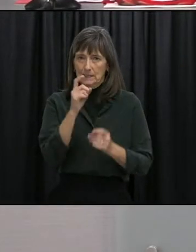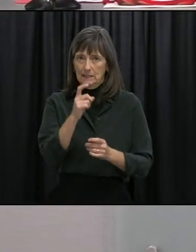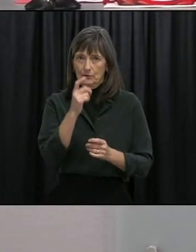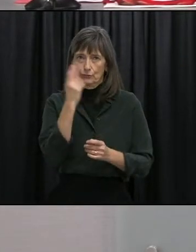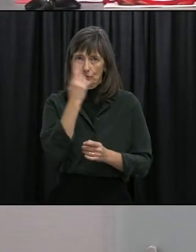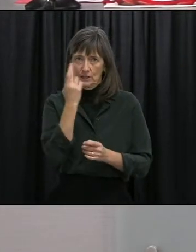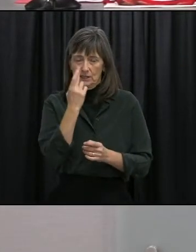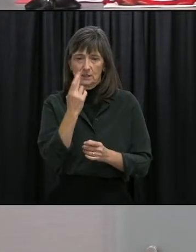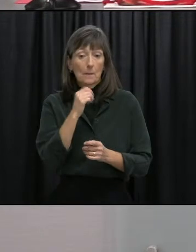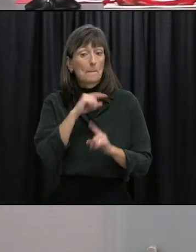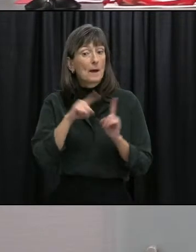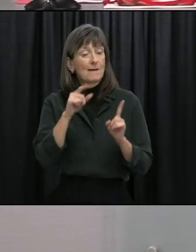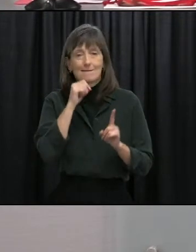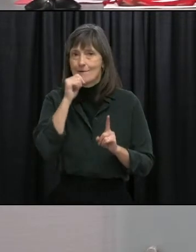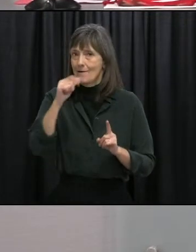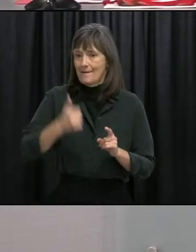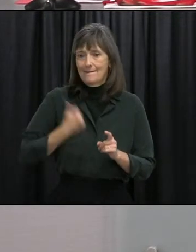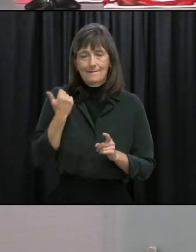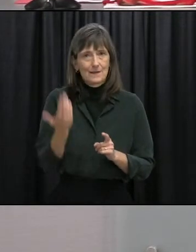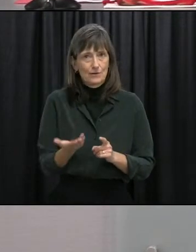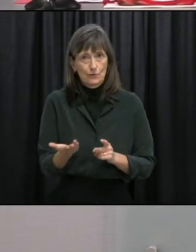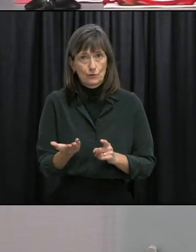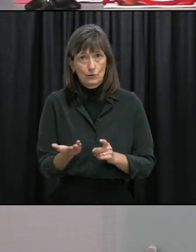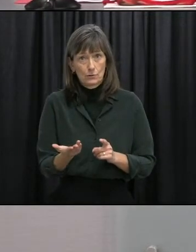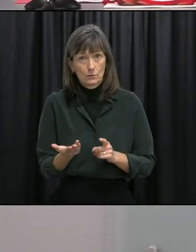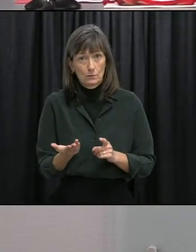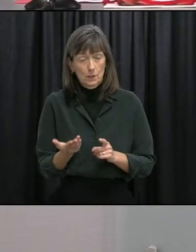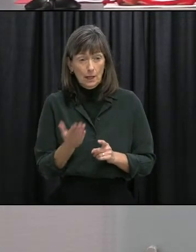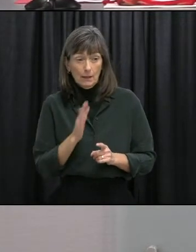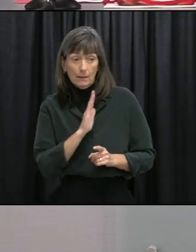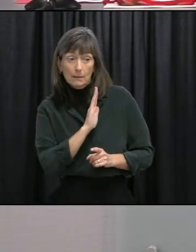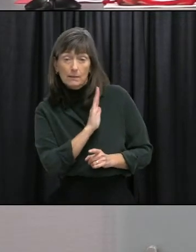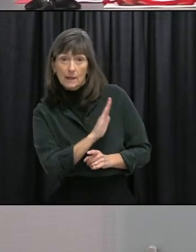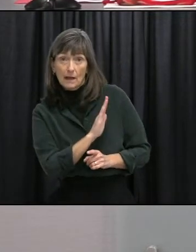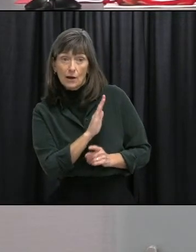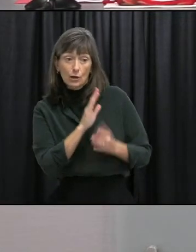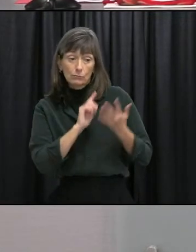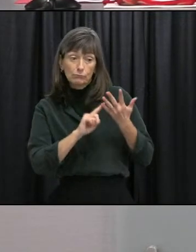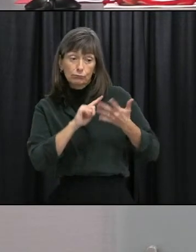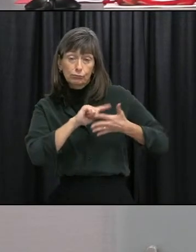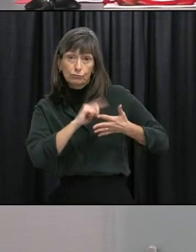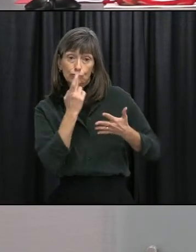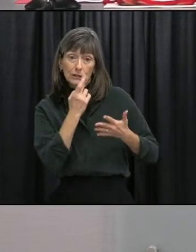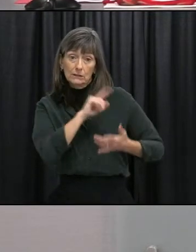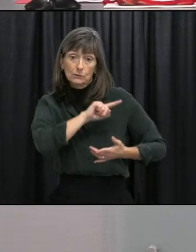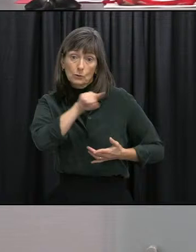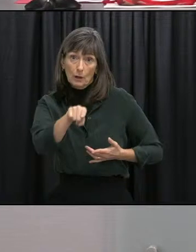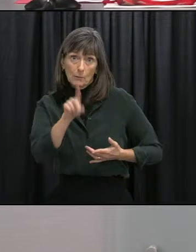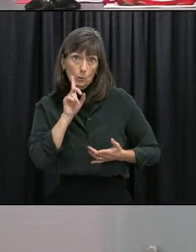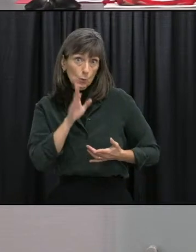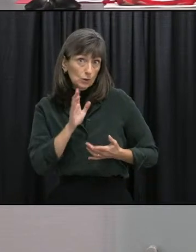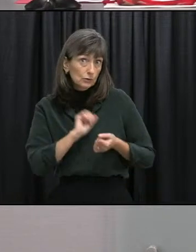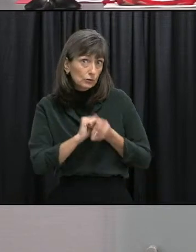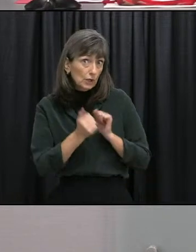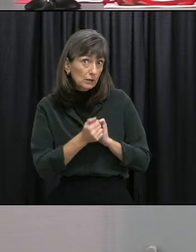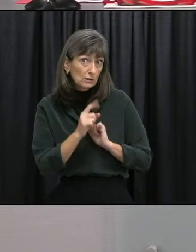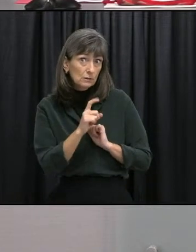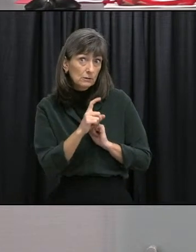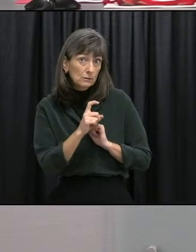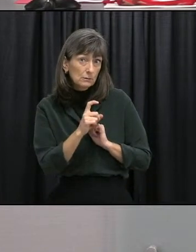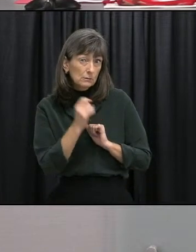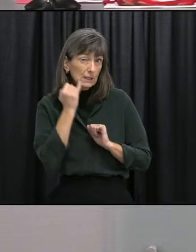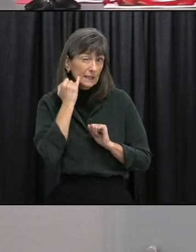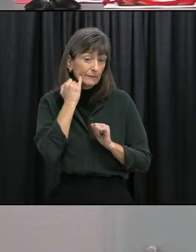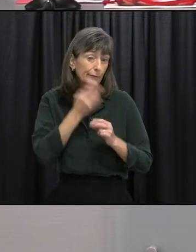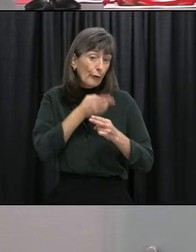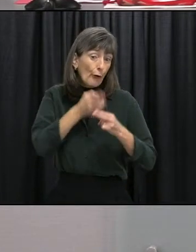province. They don't have an MCP card. Are we looking to change the grounds for their criteria of being deemed a rotational worker?